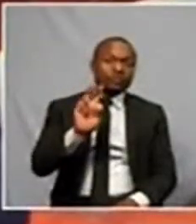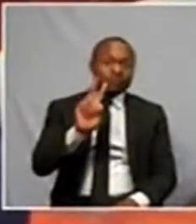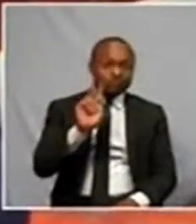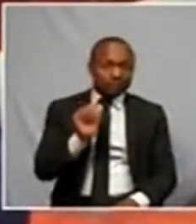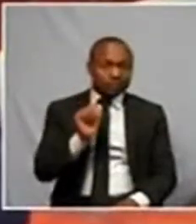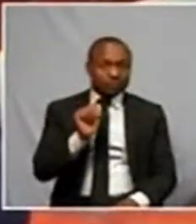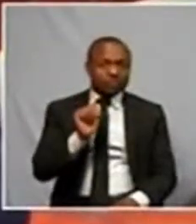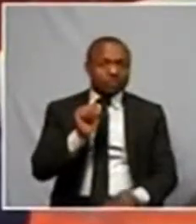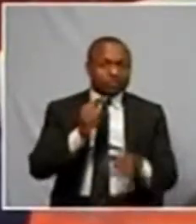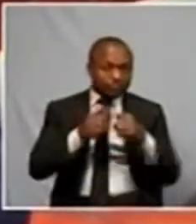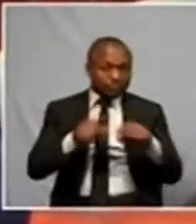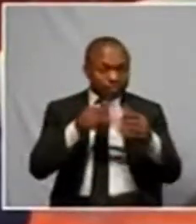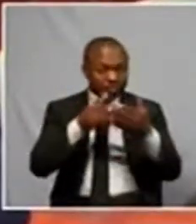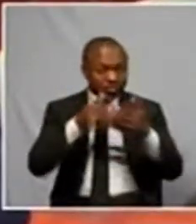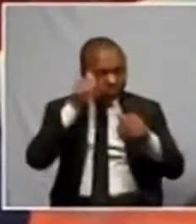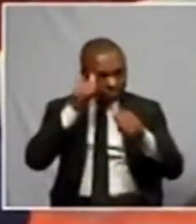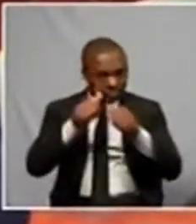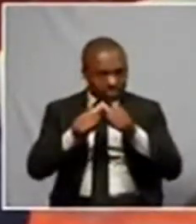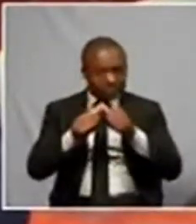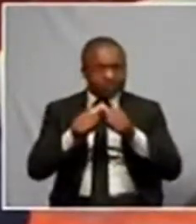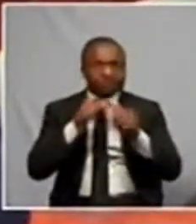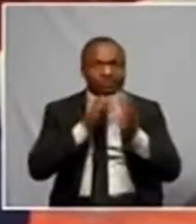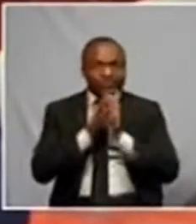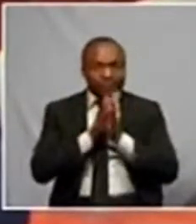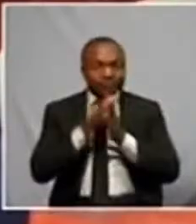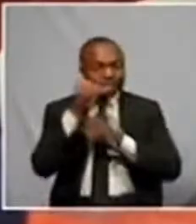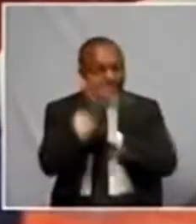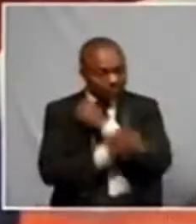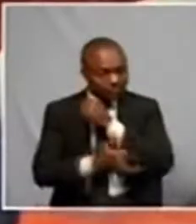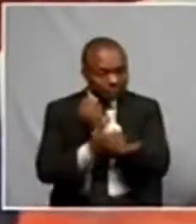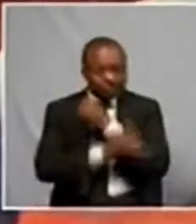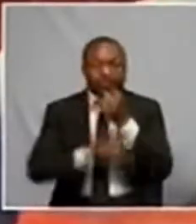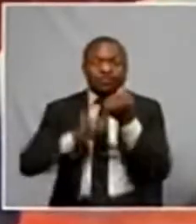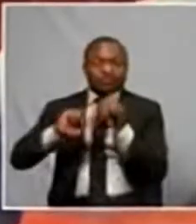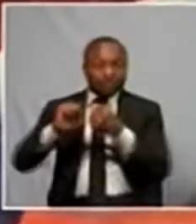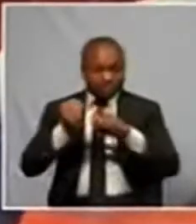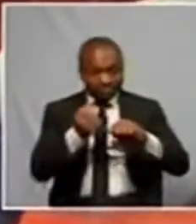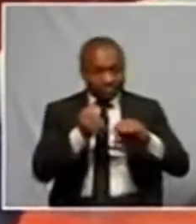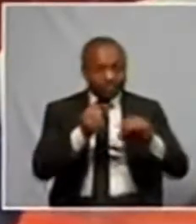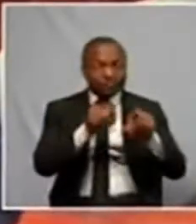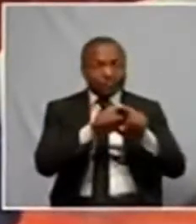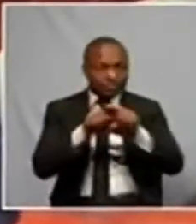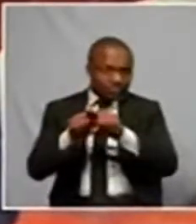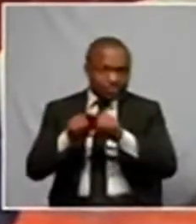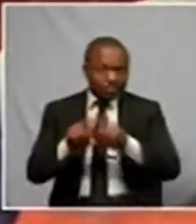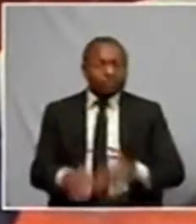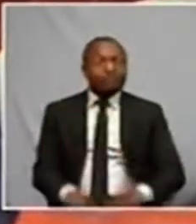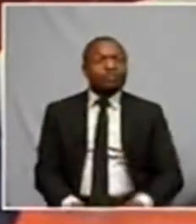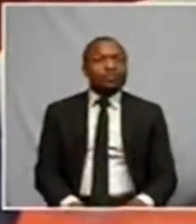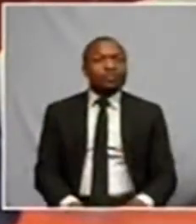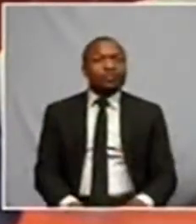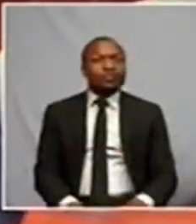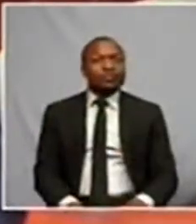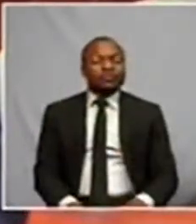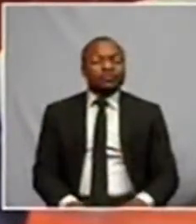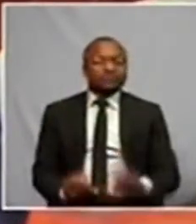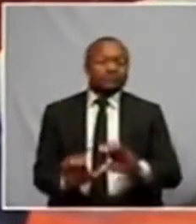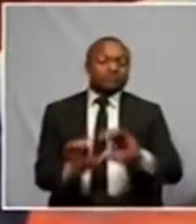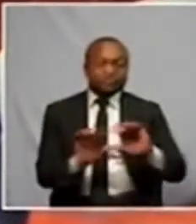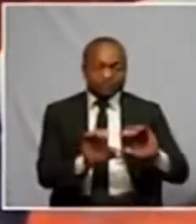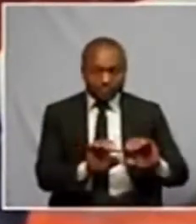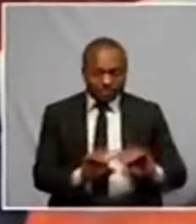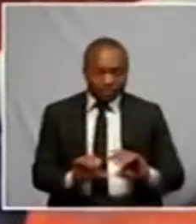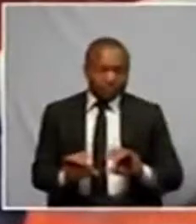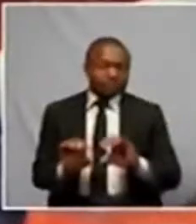in order to ensure that our interests as a country are safeguarded. And also, in doing that,